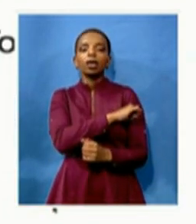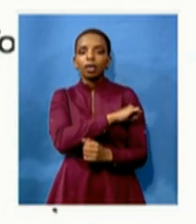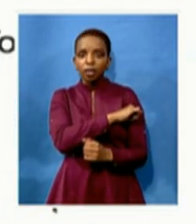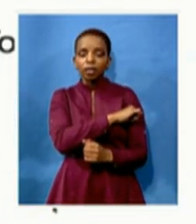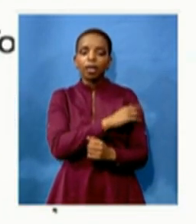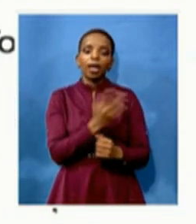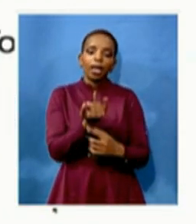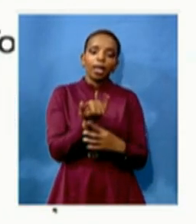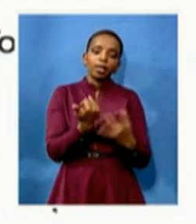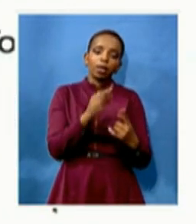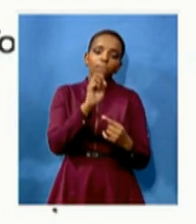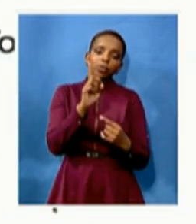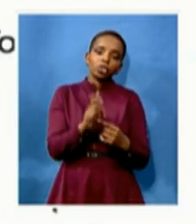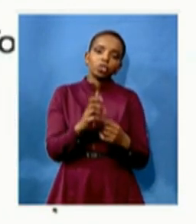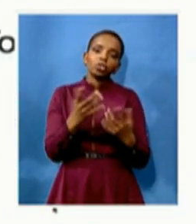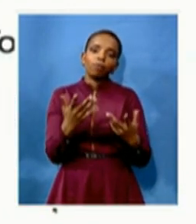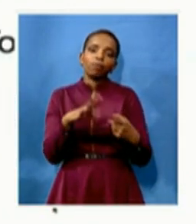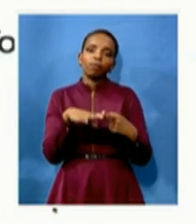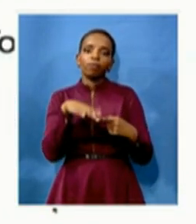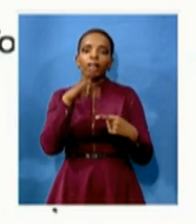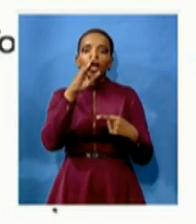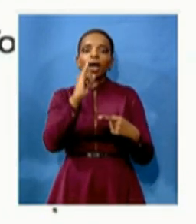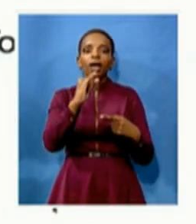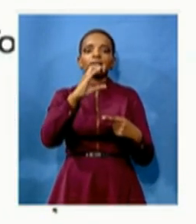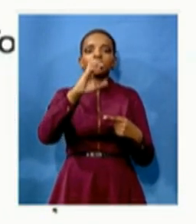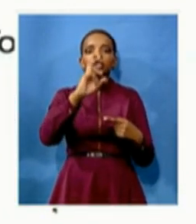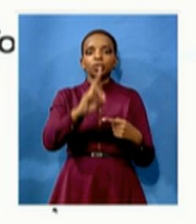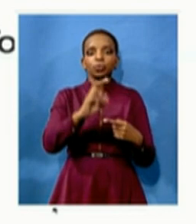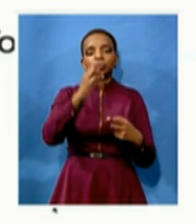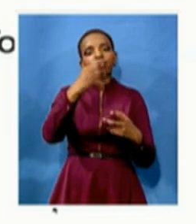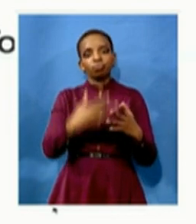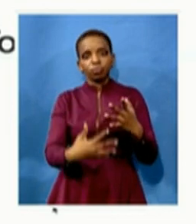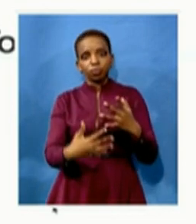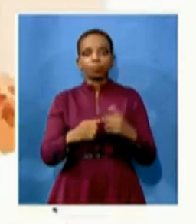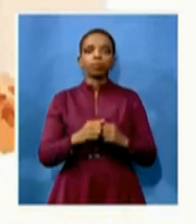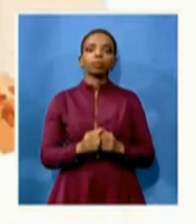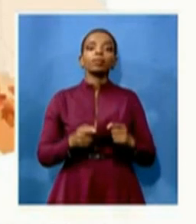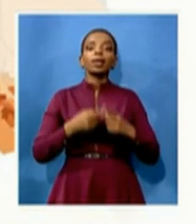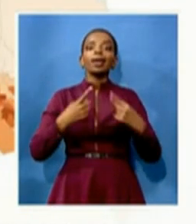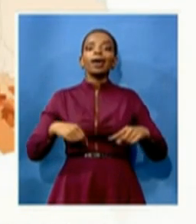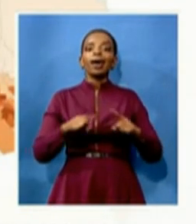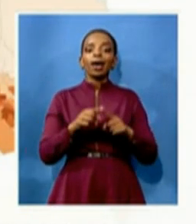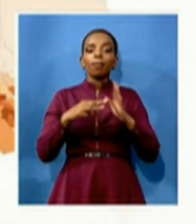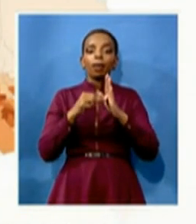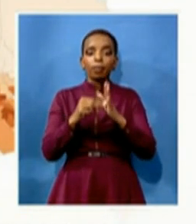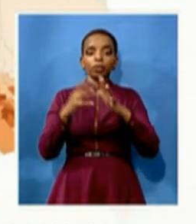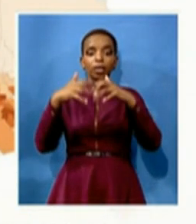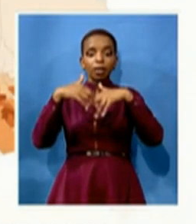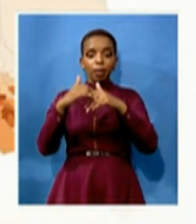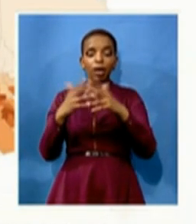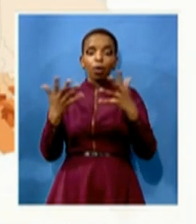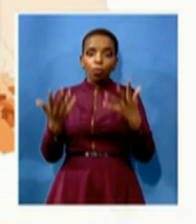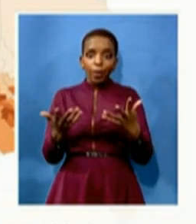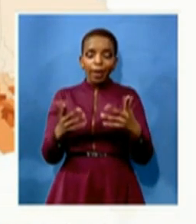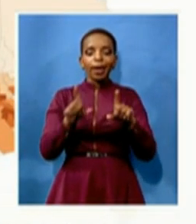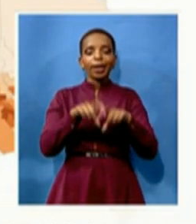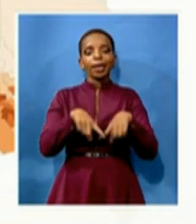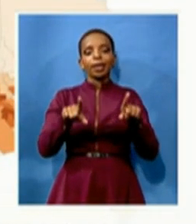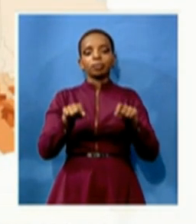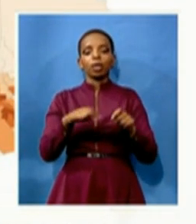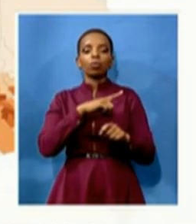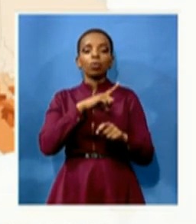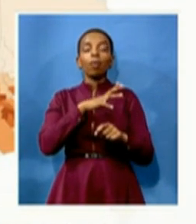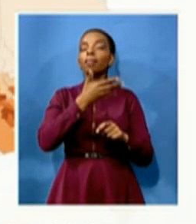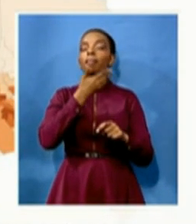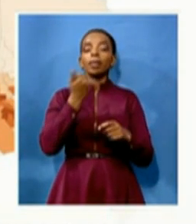capacity. We have calibrated our model for Cape Town because that's where we have the best available data. We use the pathogen parameters from the